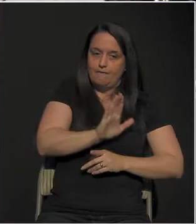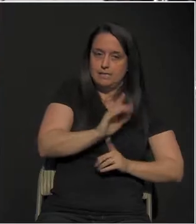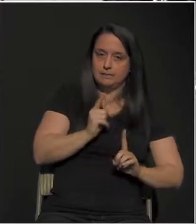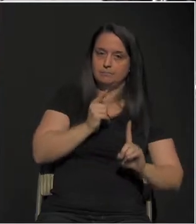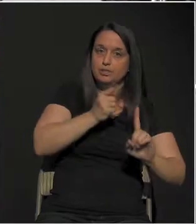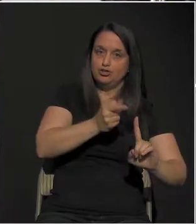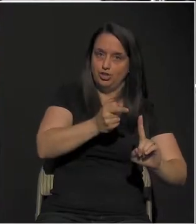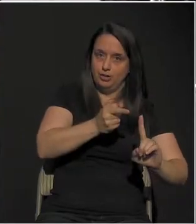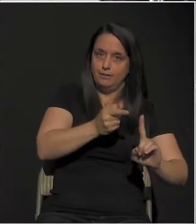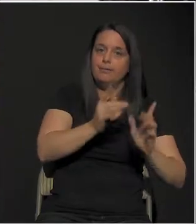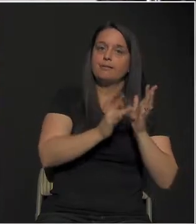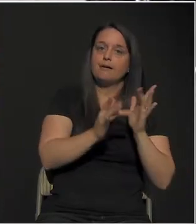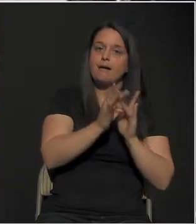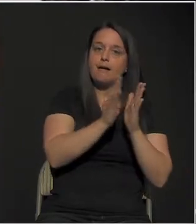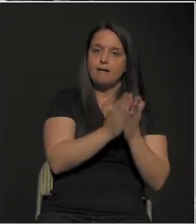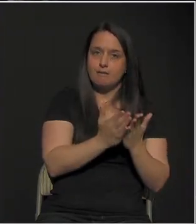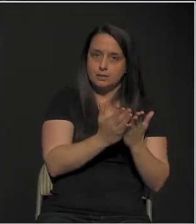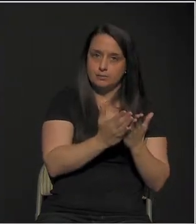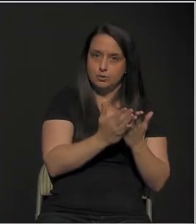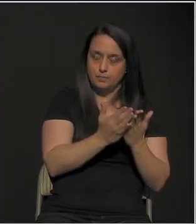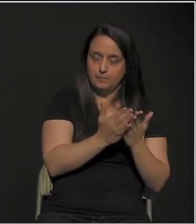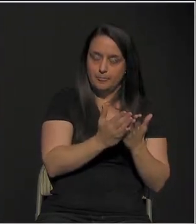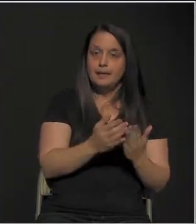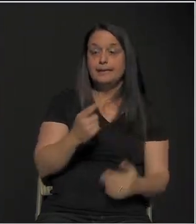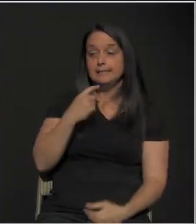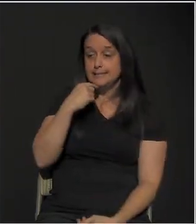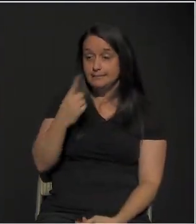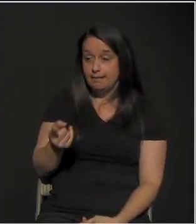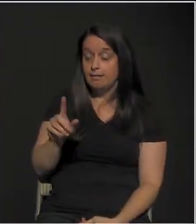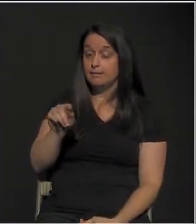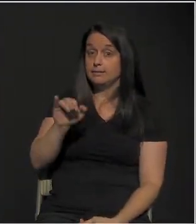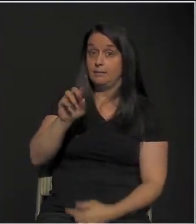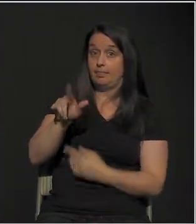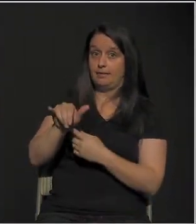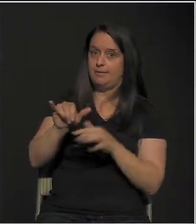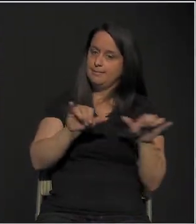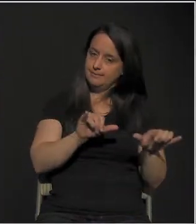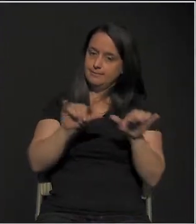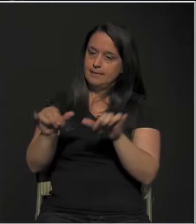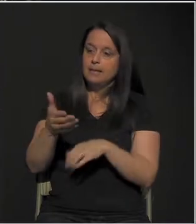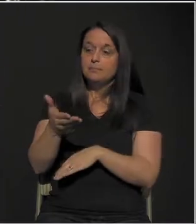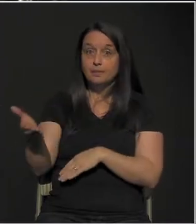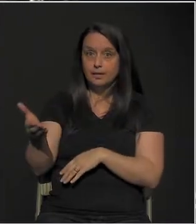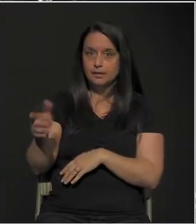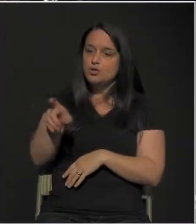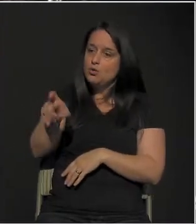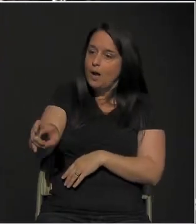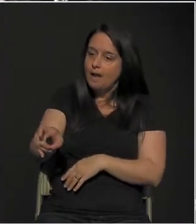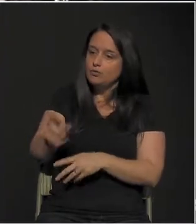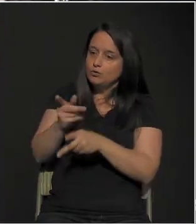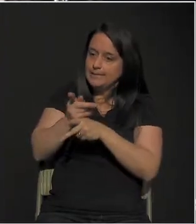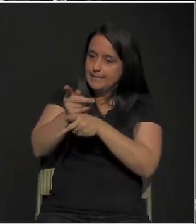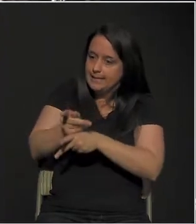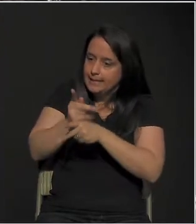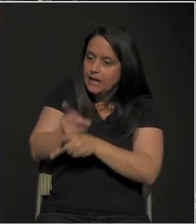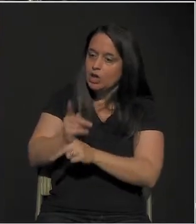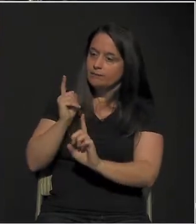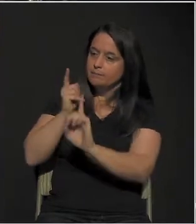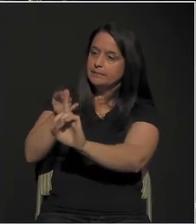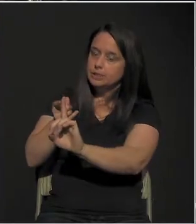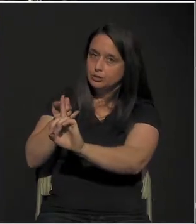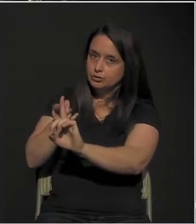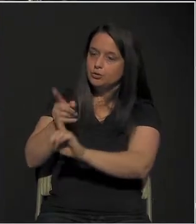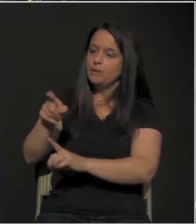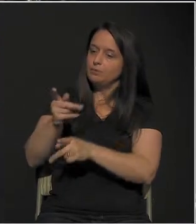gospel. And he's telling Timothy the same exact thing. You have to take care of this mission. You have to take care of